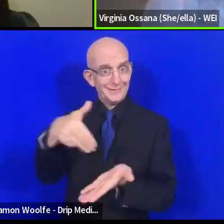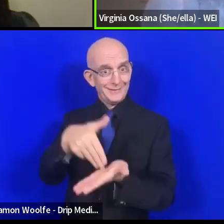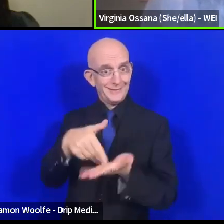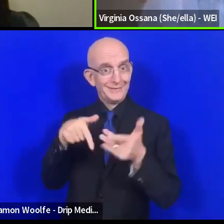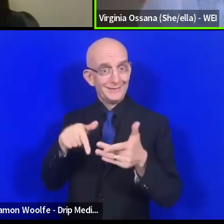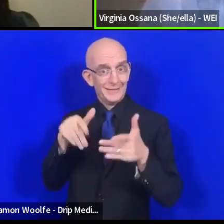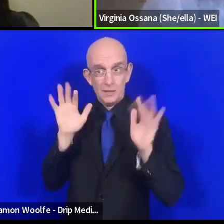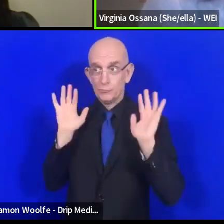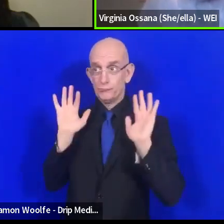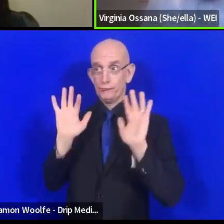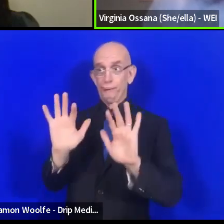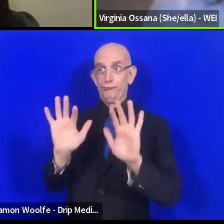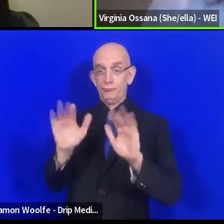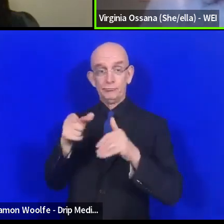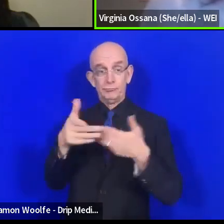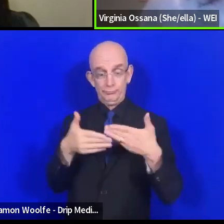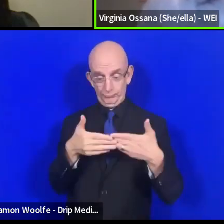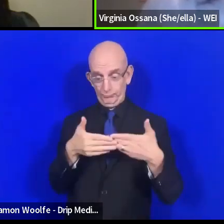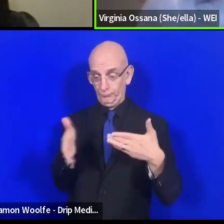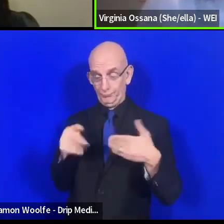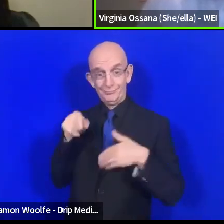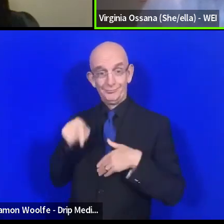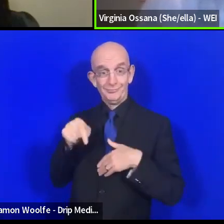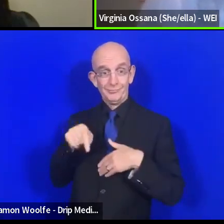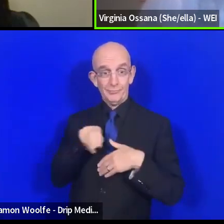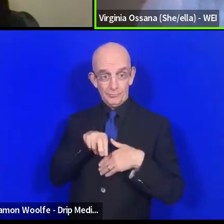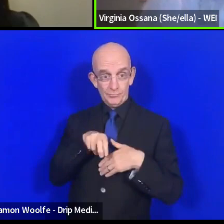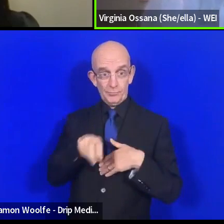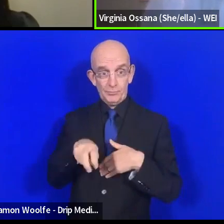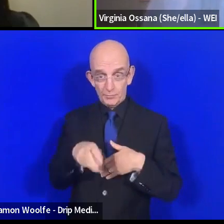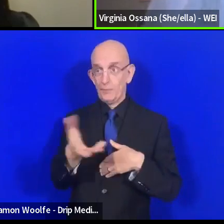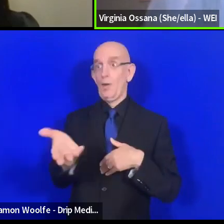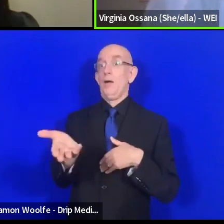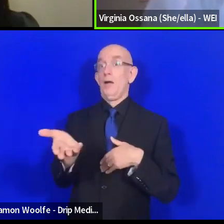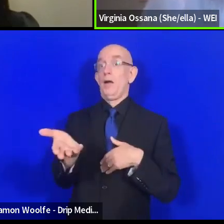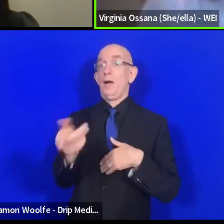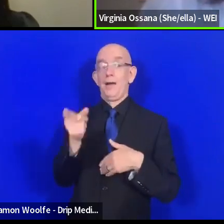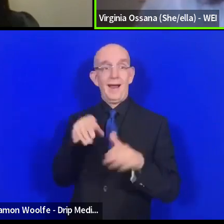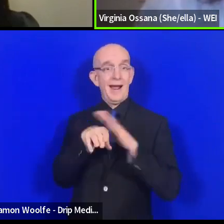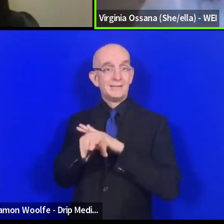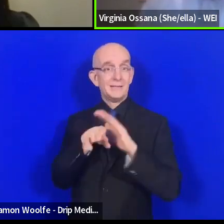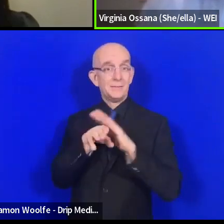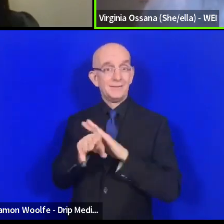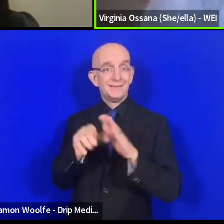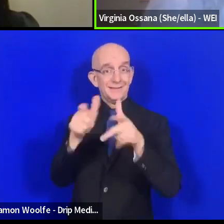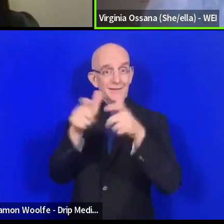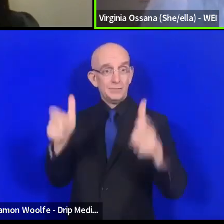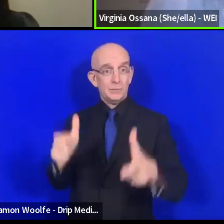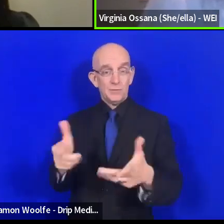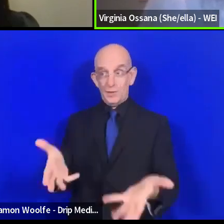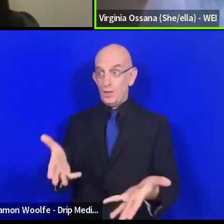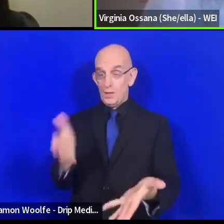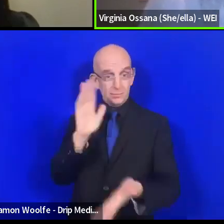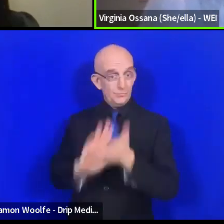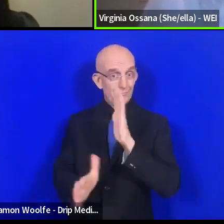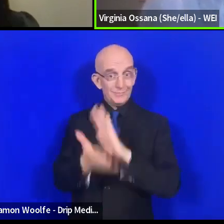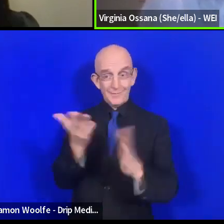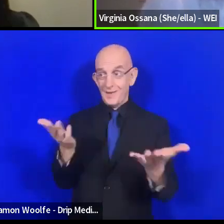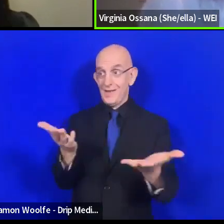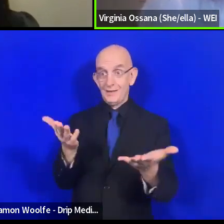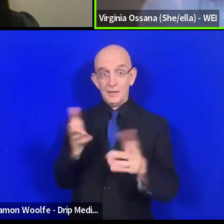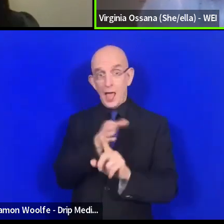right there, and a person from the accessibility booth would come to you and ask you if you needed anything, what kind of support you